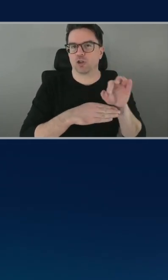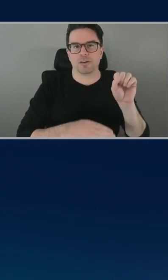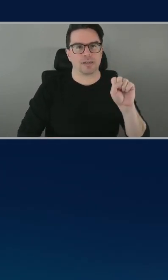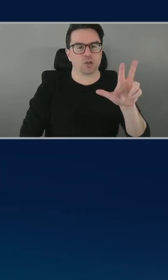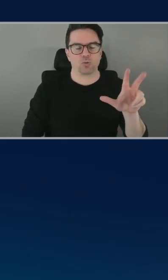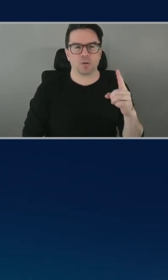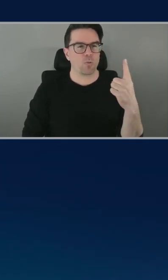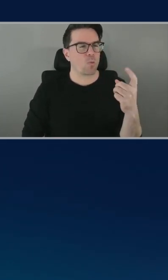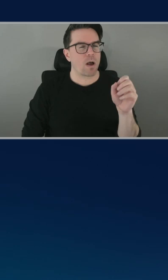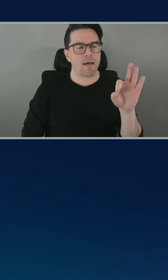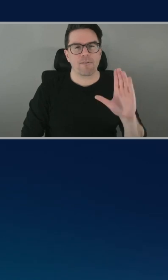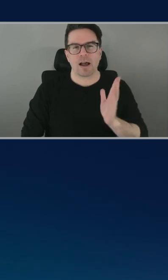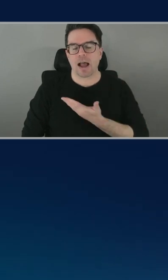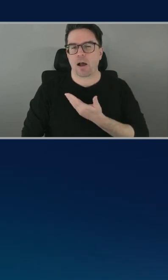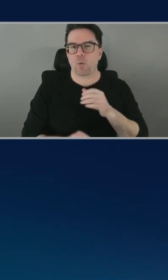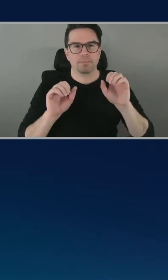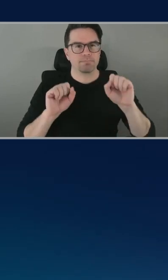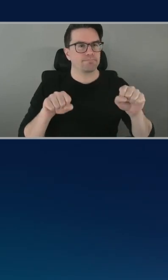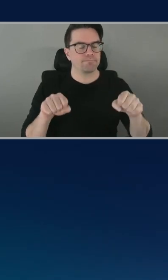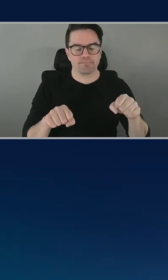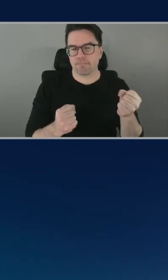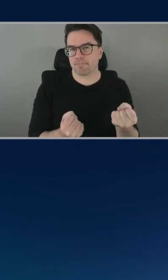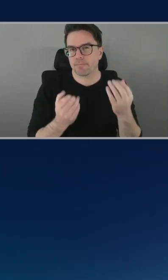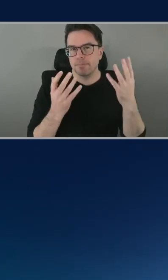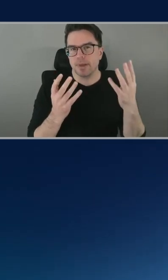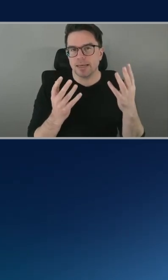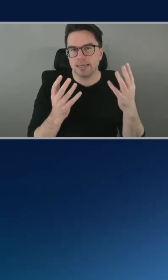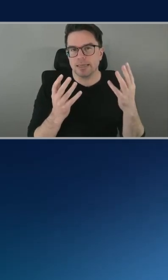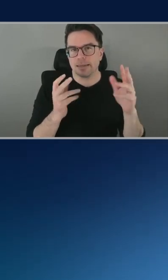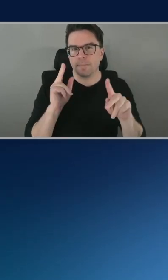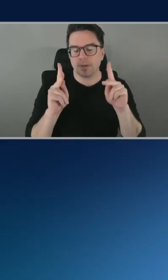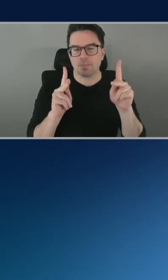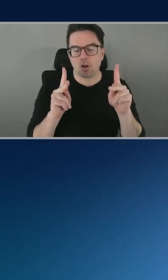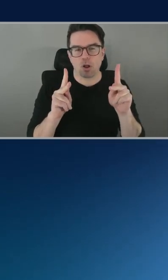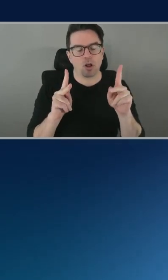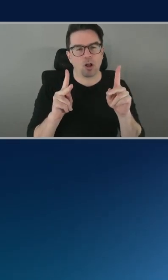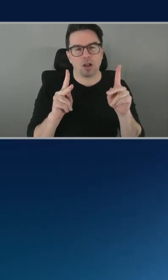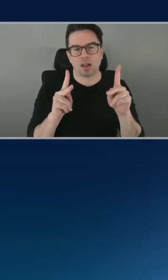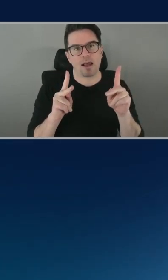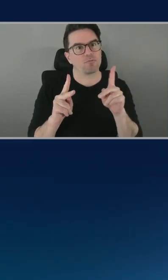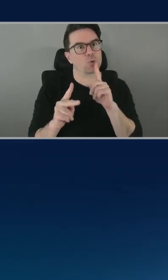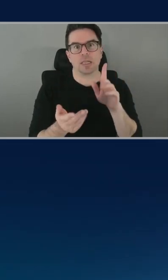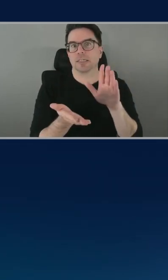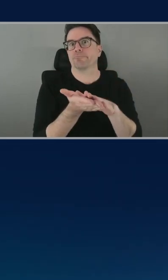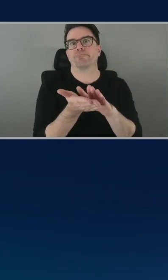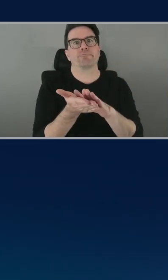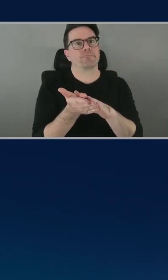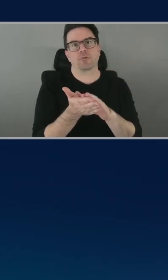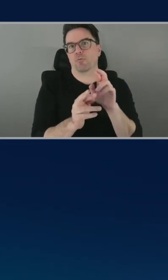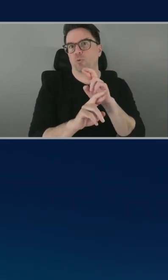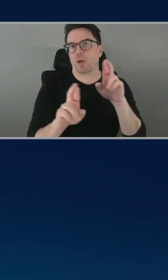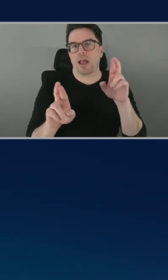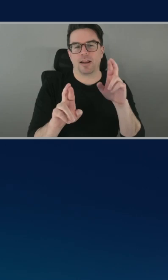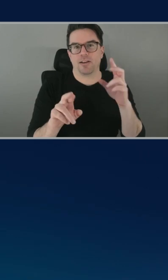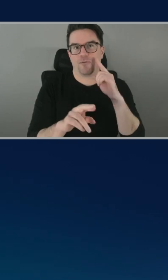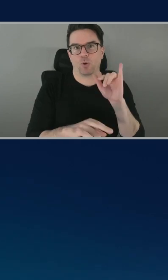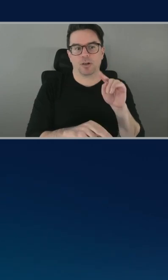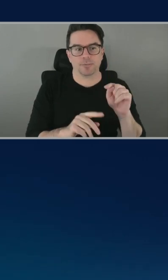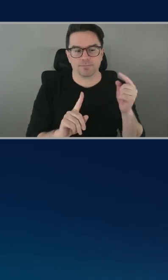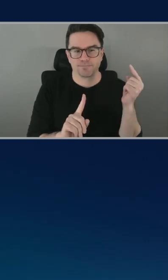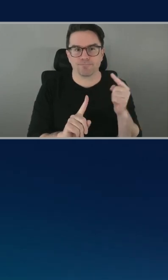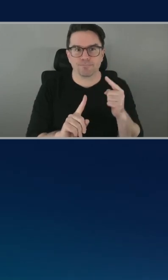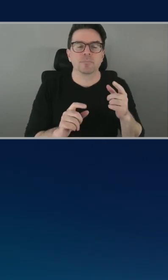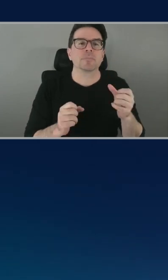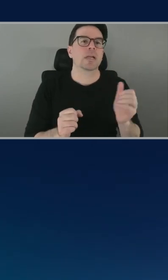capabilities that we've had a lot of warm reception from our customers, and it's our way